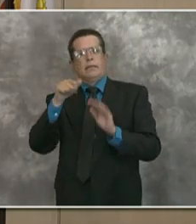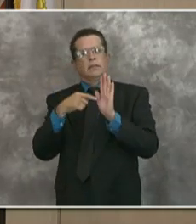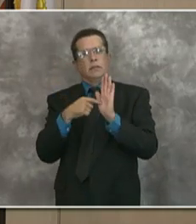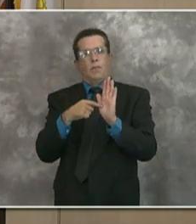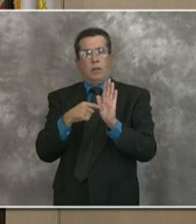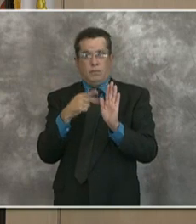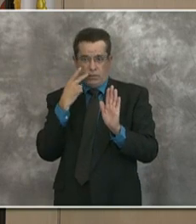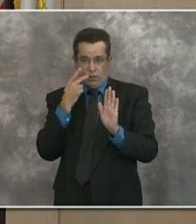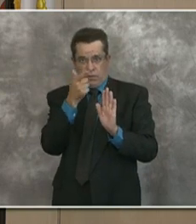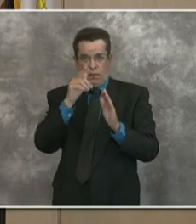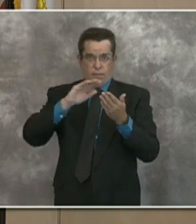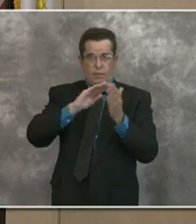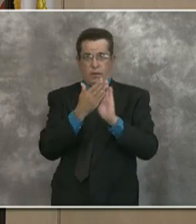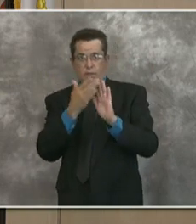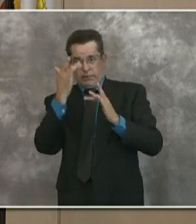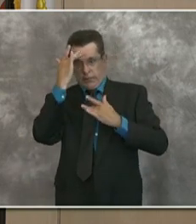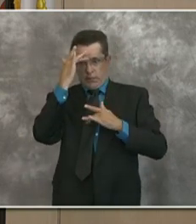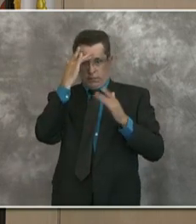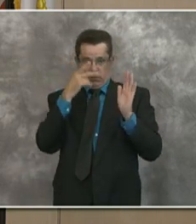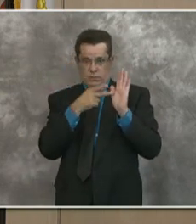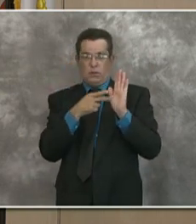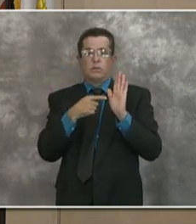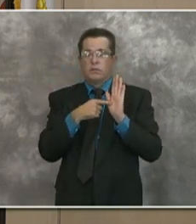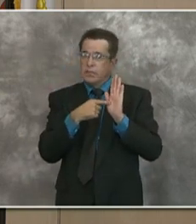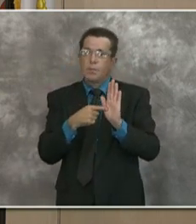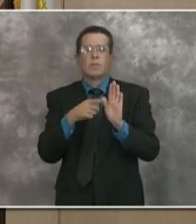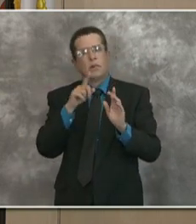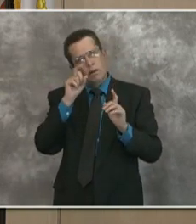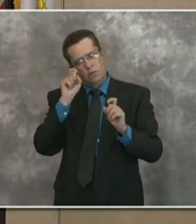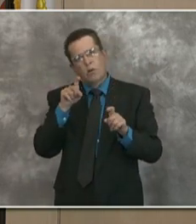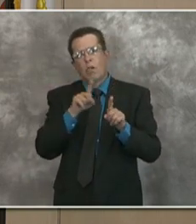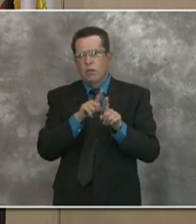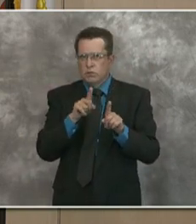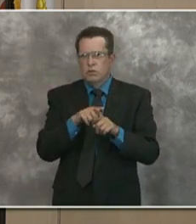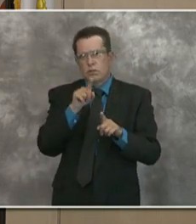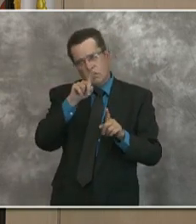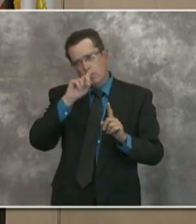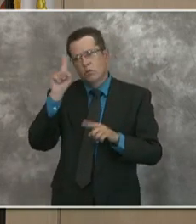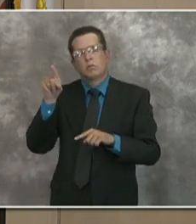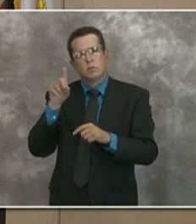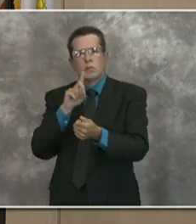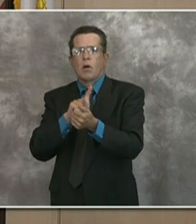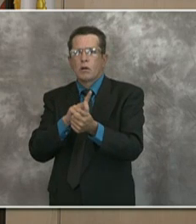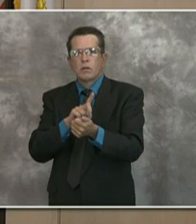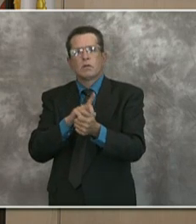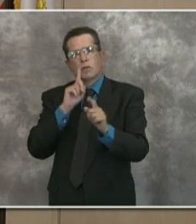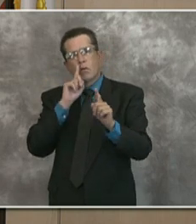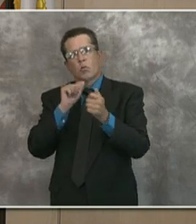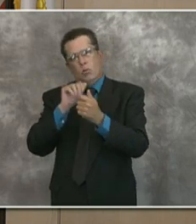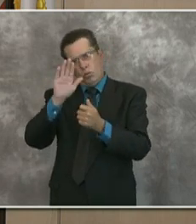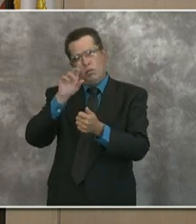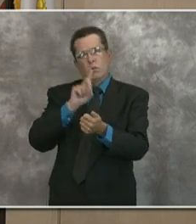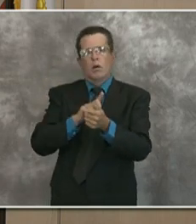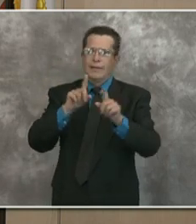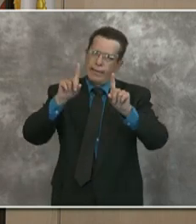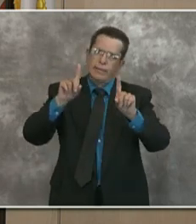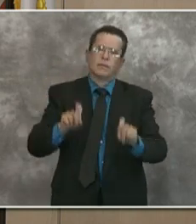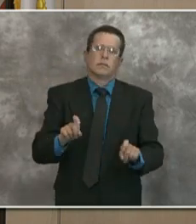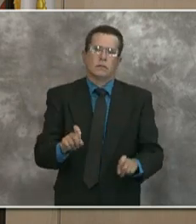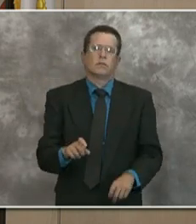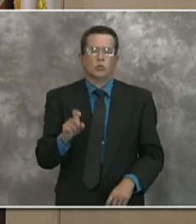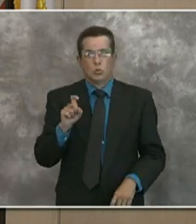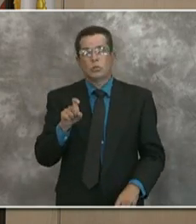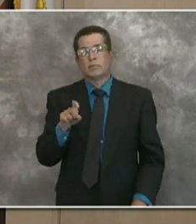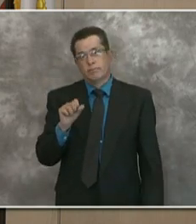that if they do become symptomatic, they should also contact their healthcare provider and be tested.